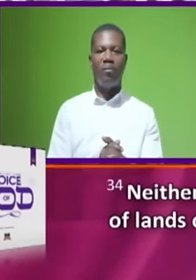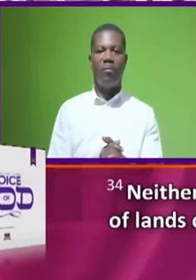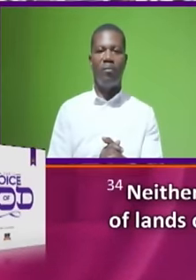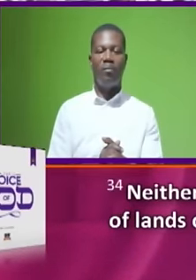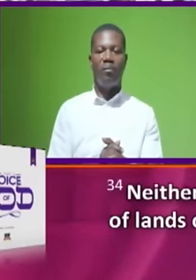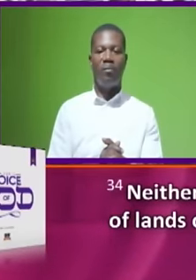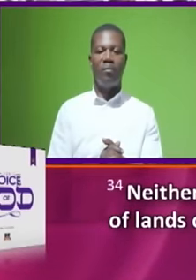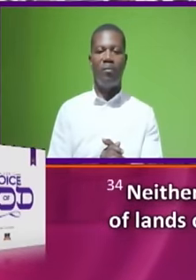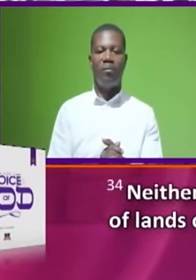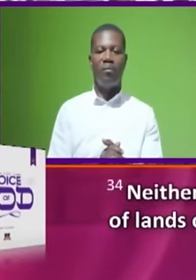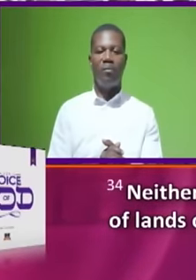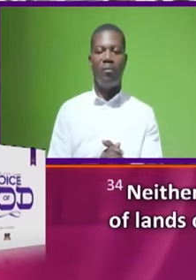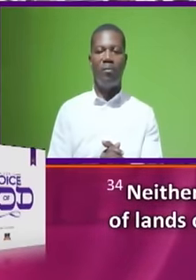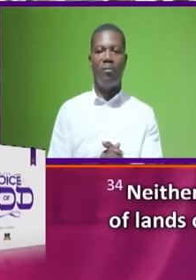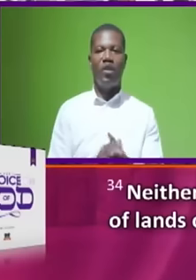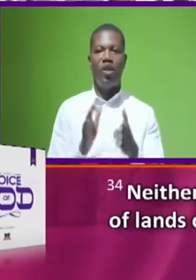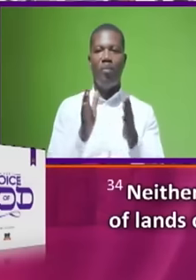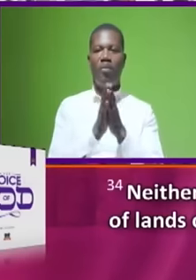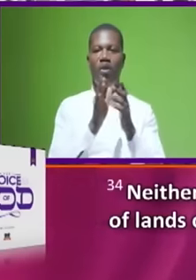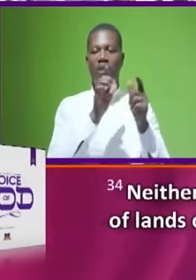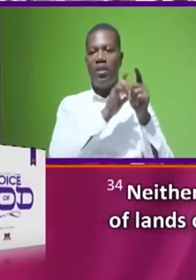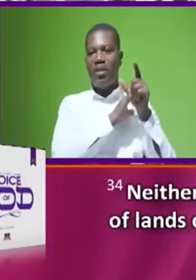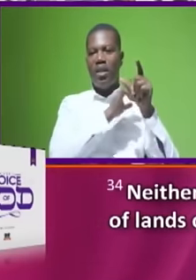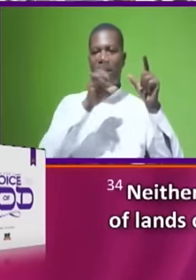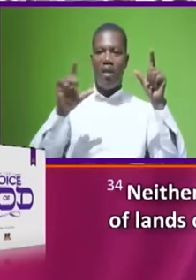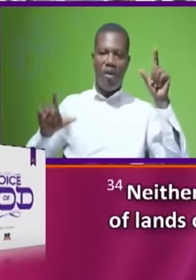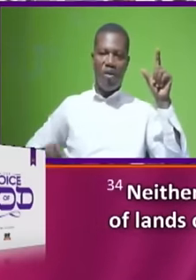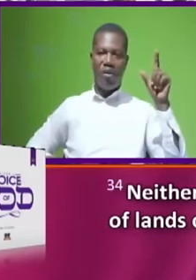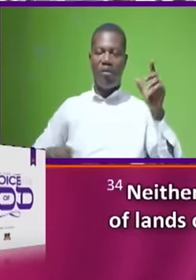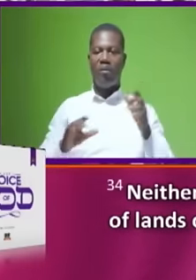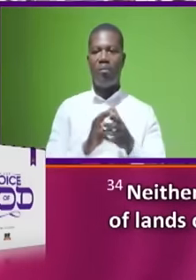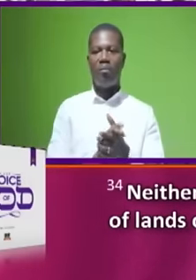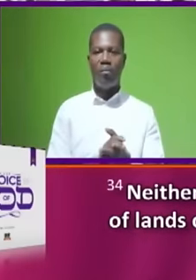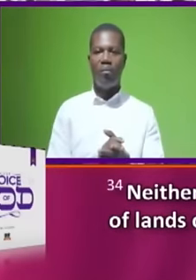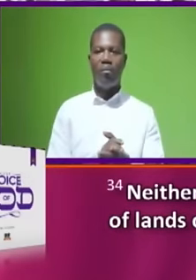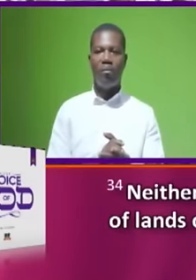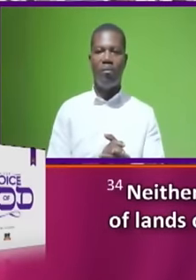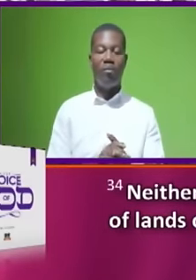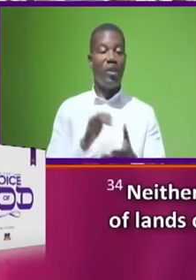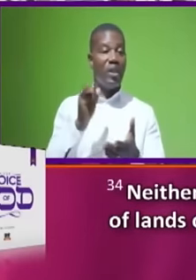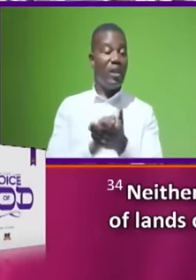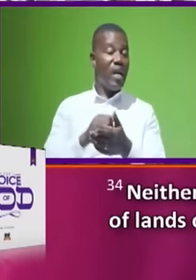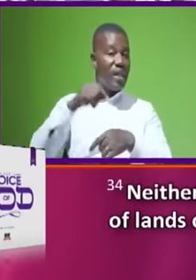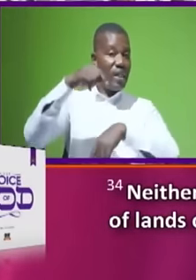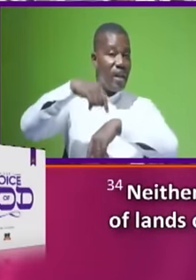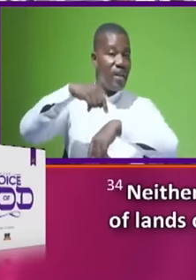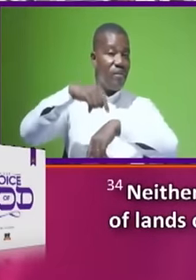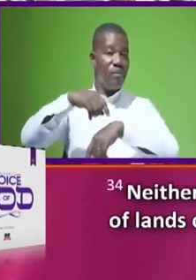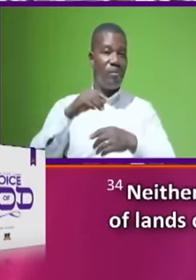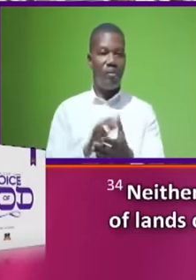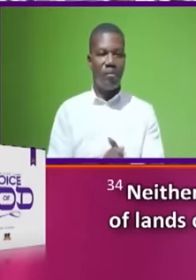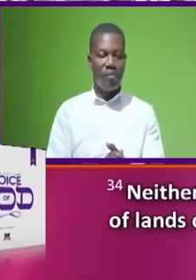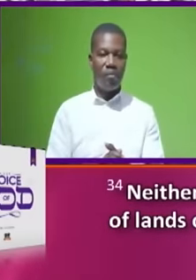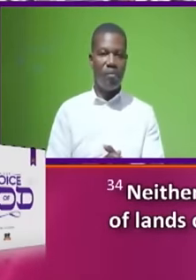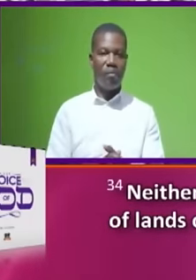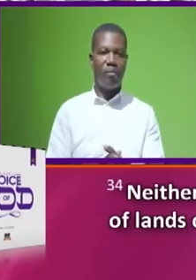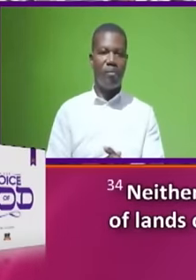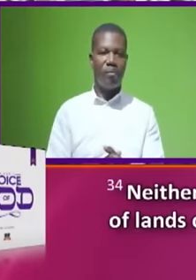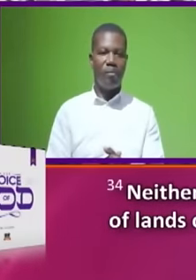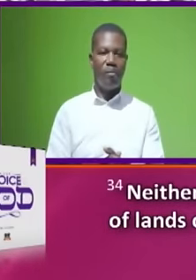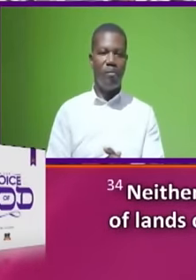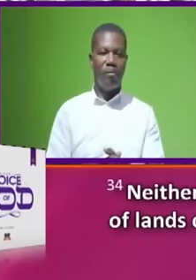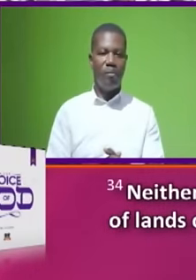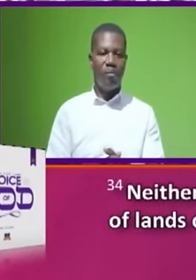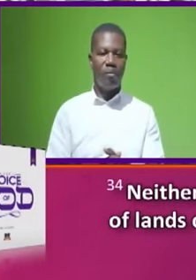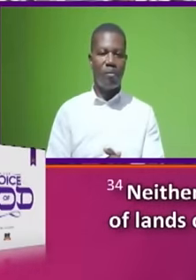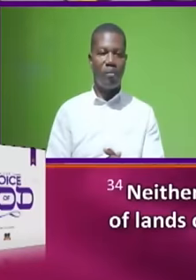bai. Yes. Praise the Lord. Hallelujah. Sabre. That era or time.